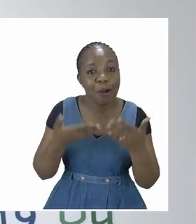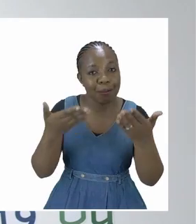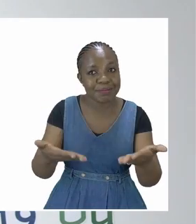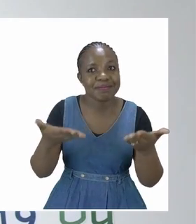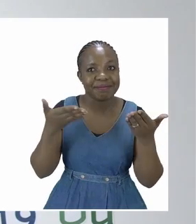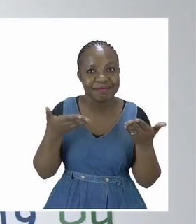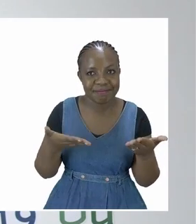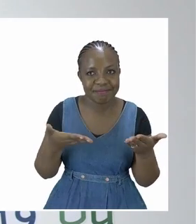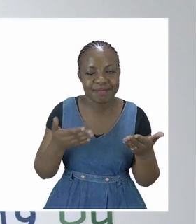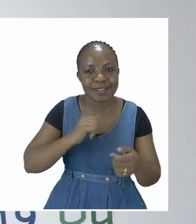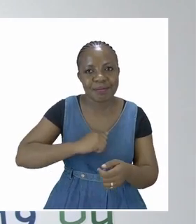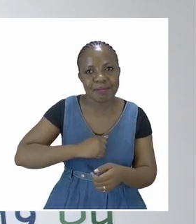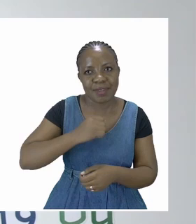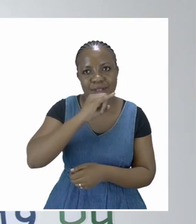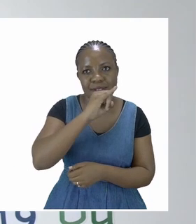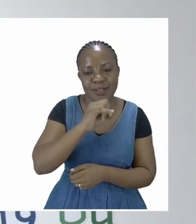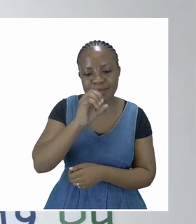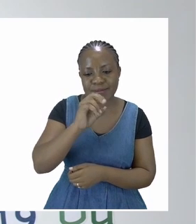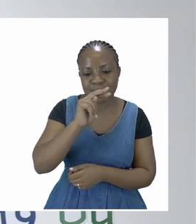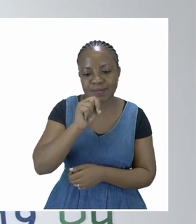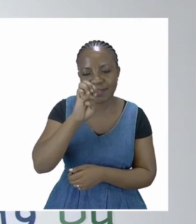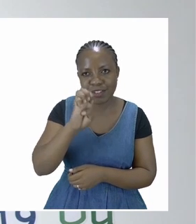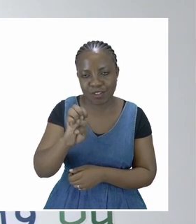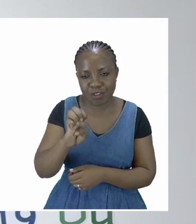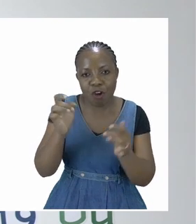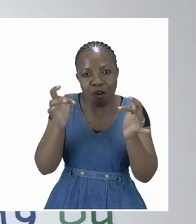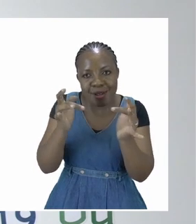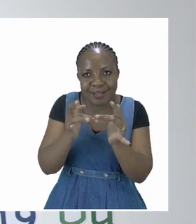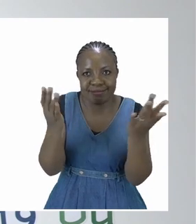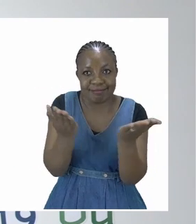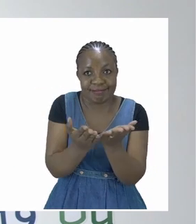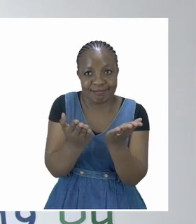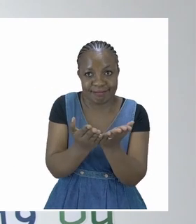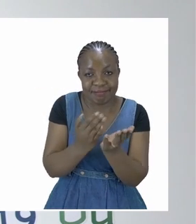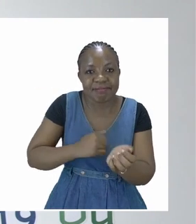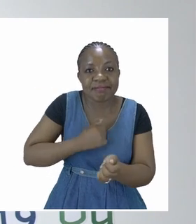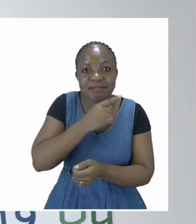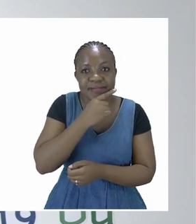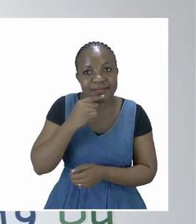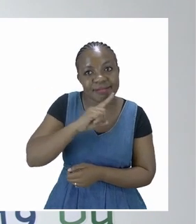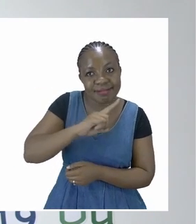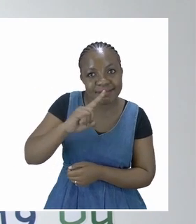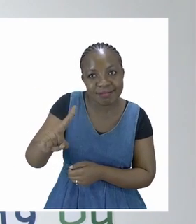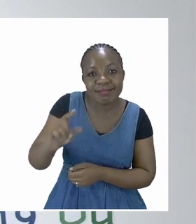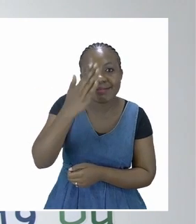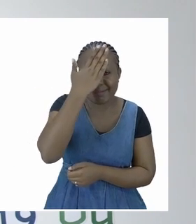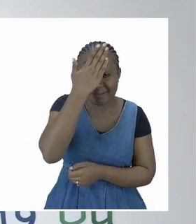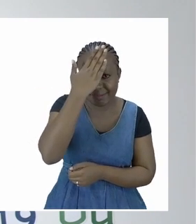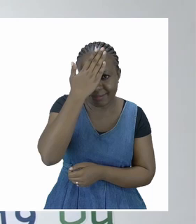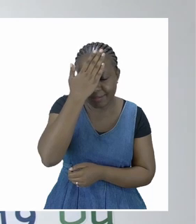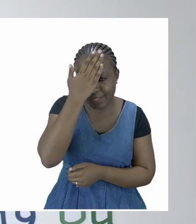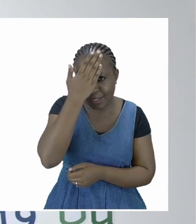Welcome to My Zone Online School. My name is Teacher Mutsa. Get your education